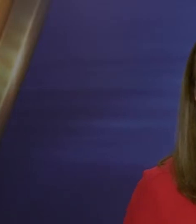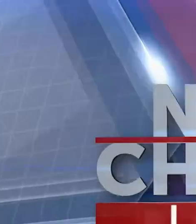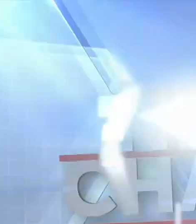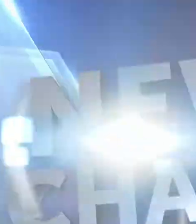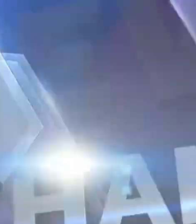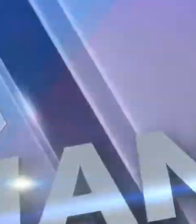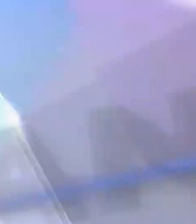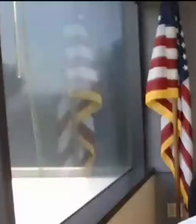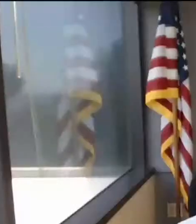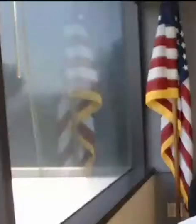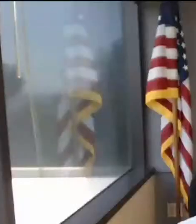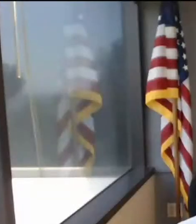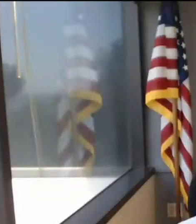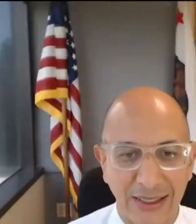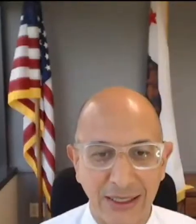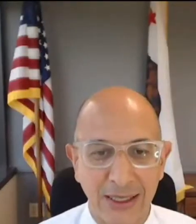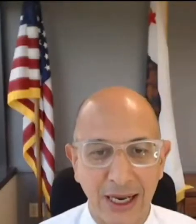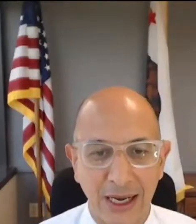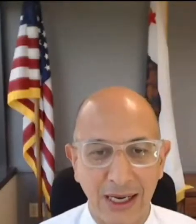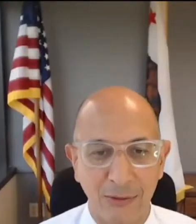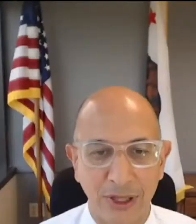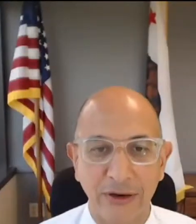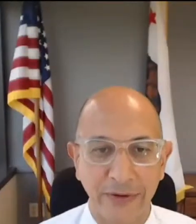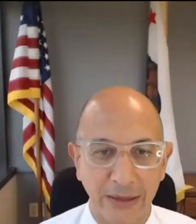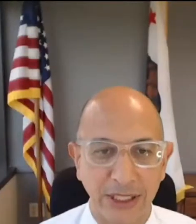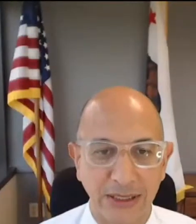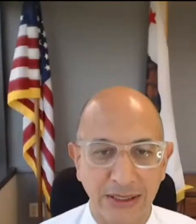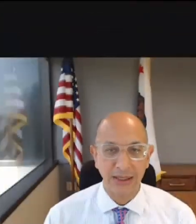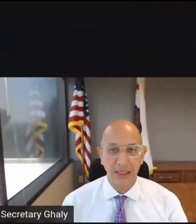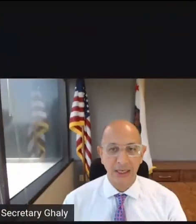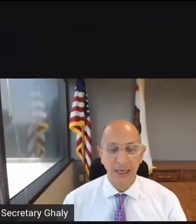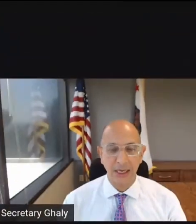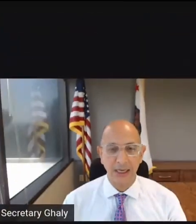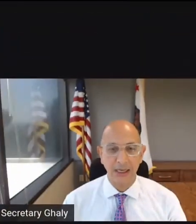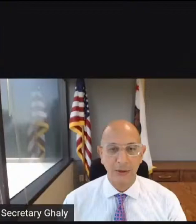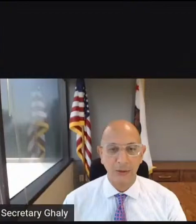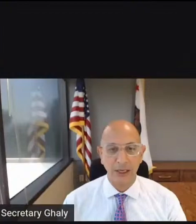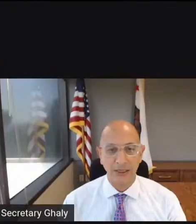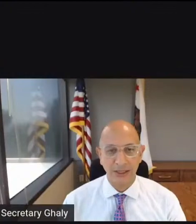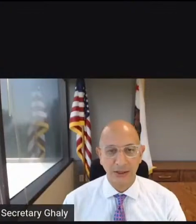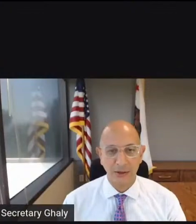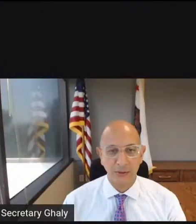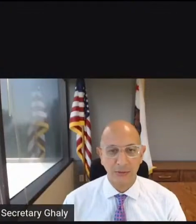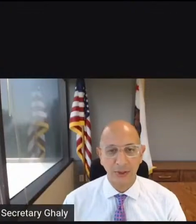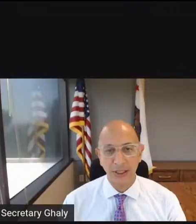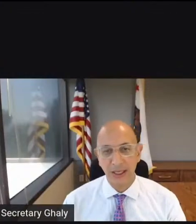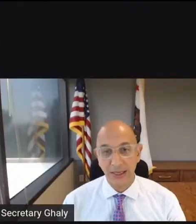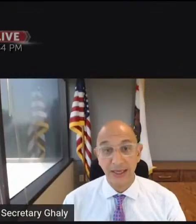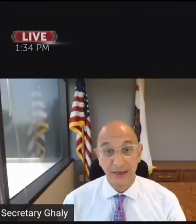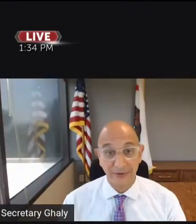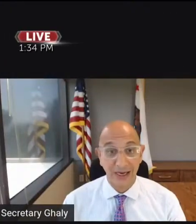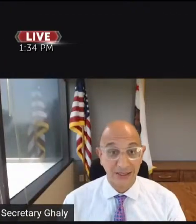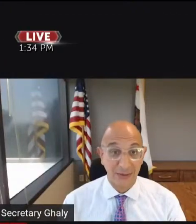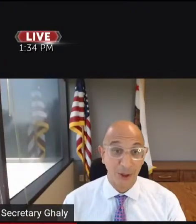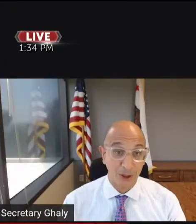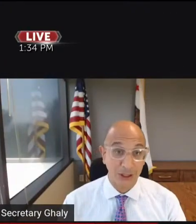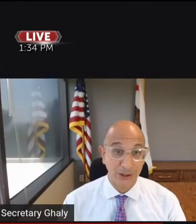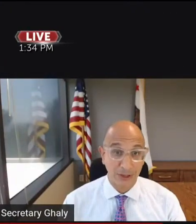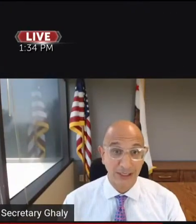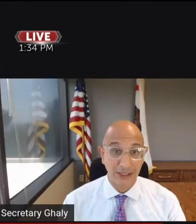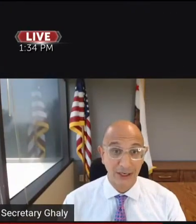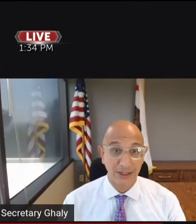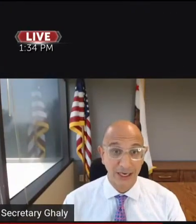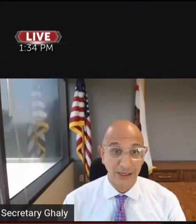live. Outside with their families. Wanted to really identify some